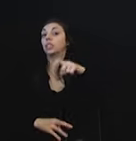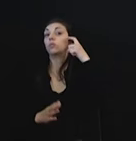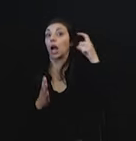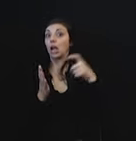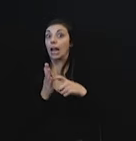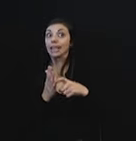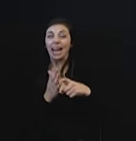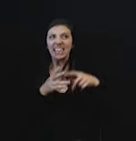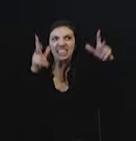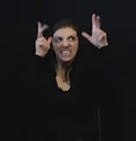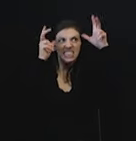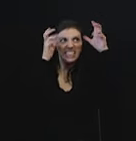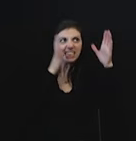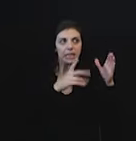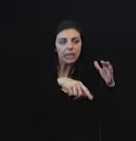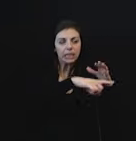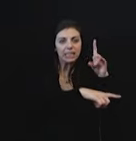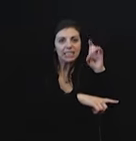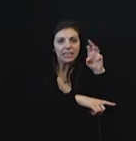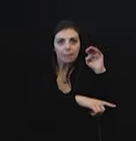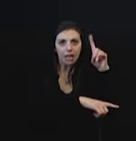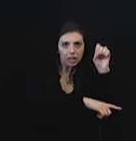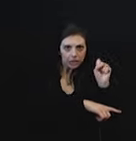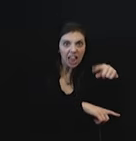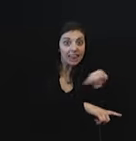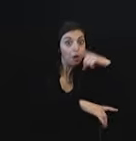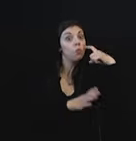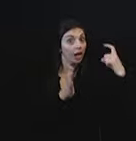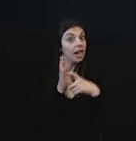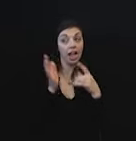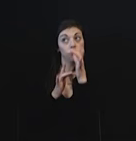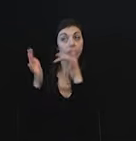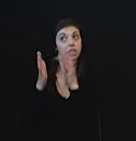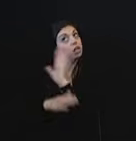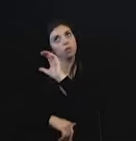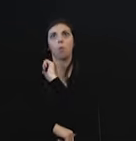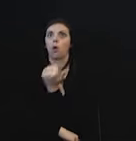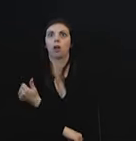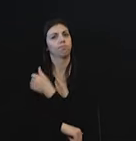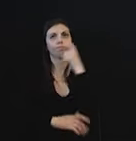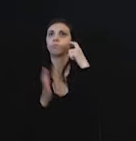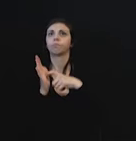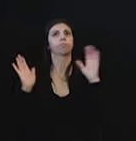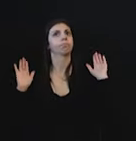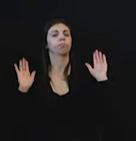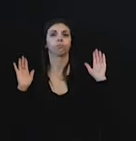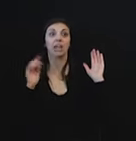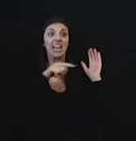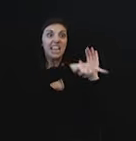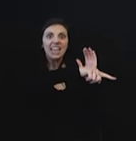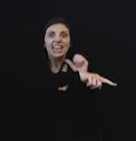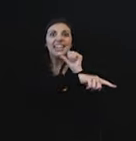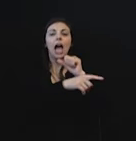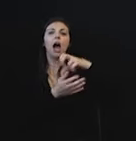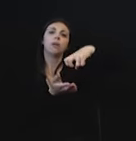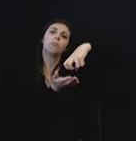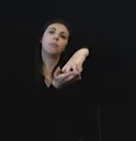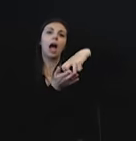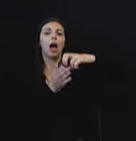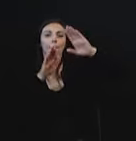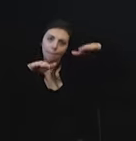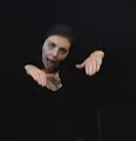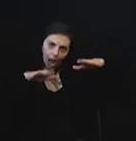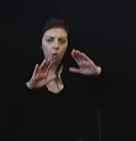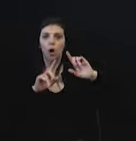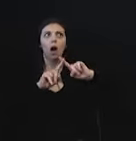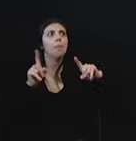even recognize the authority that Jesus has, right? He does not just bow, he begs Jesus not to